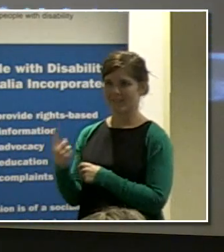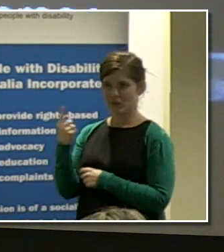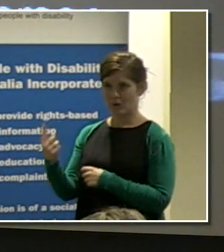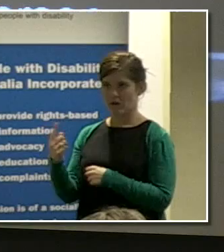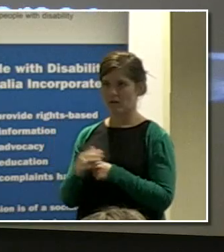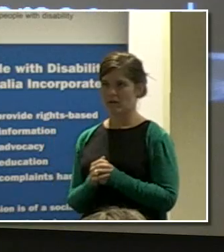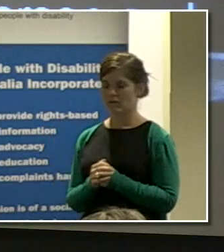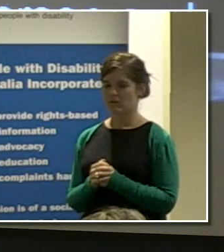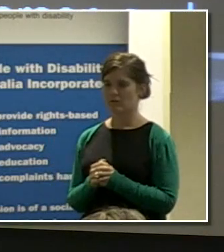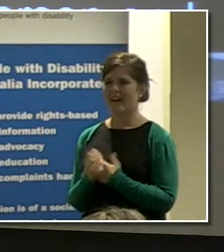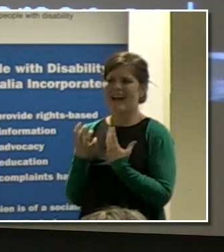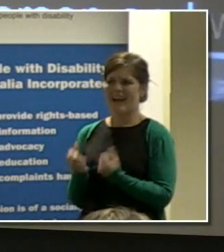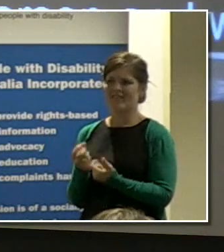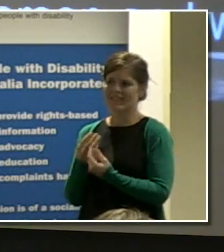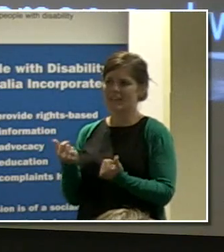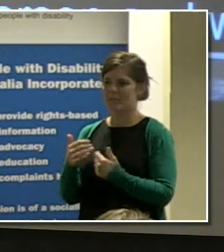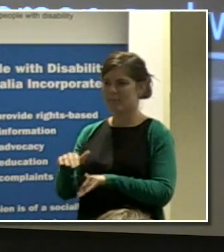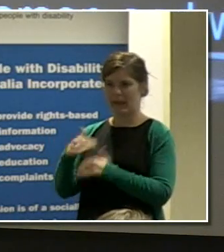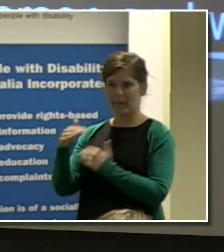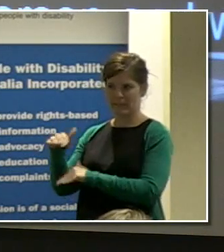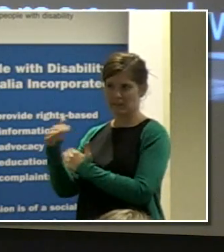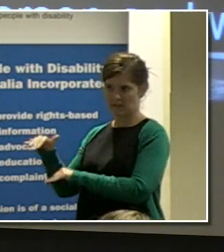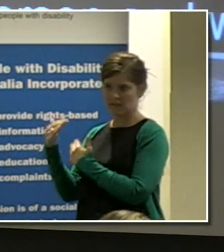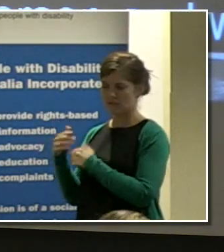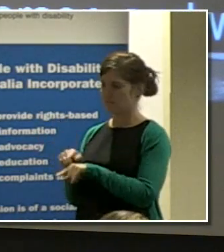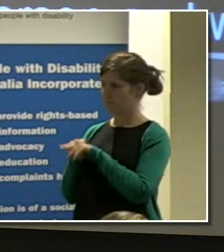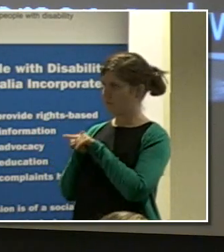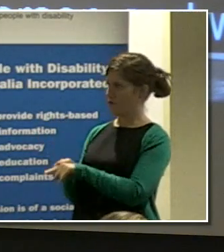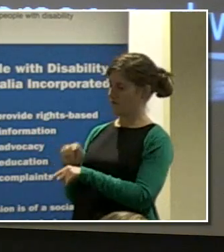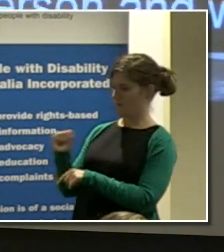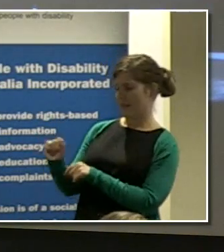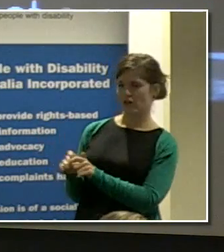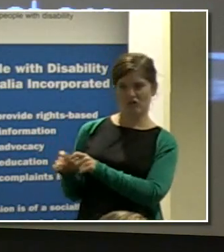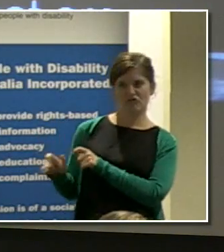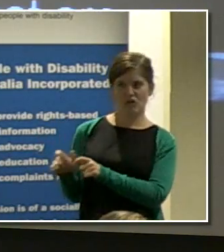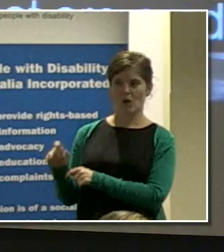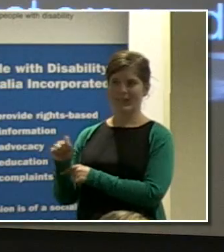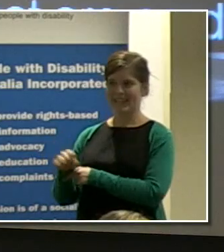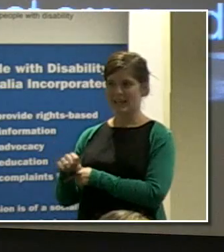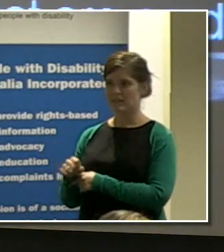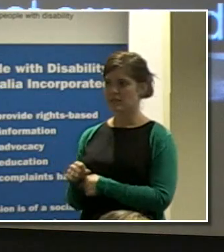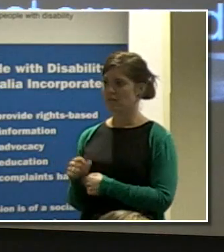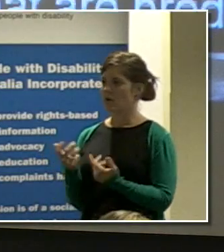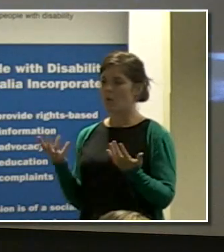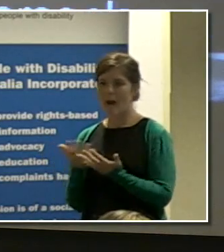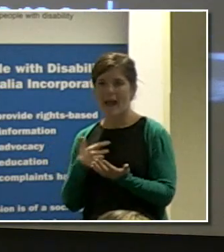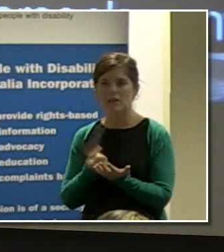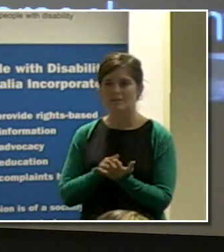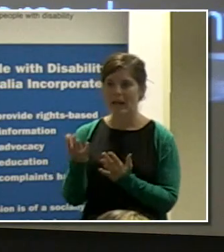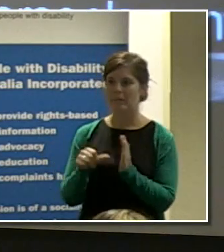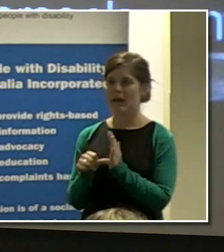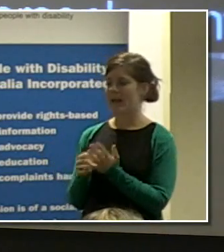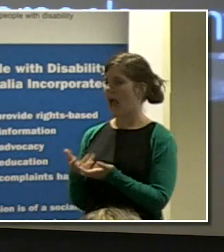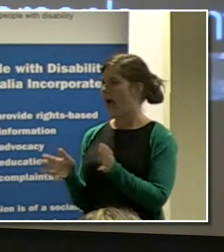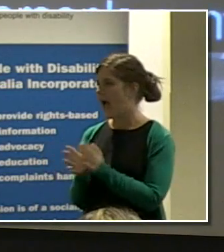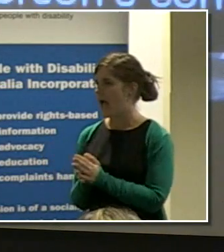with some limitations that predominantly under the person's control as to where and how they and on what they spend the